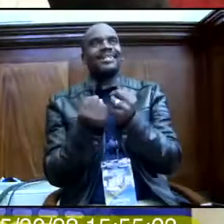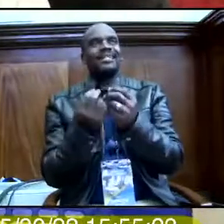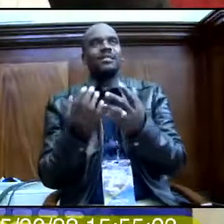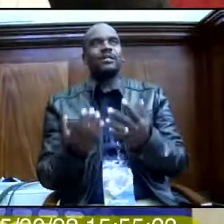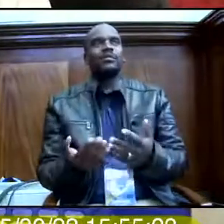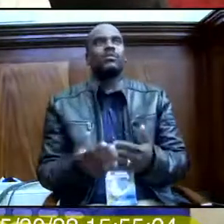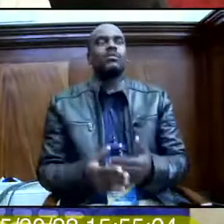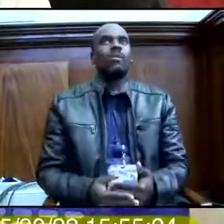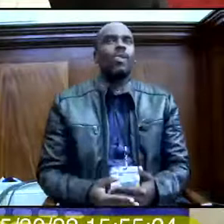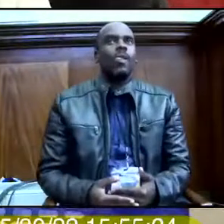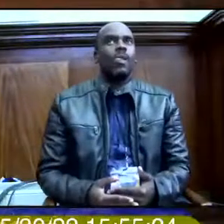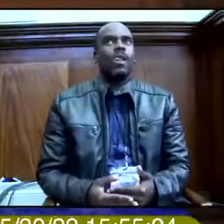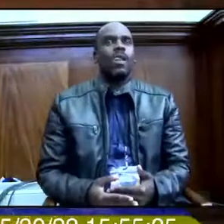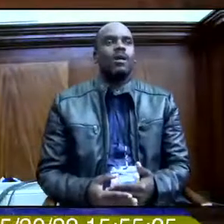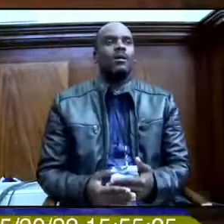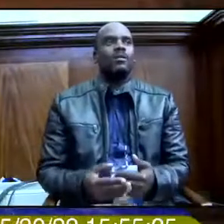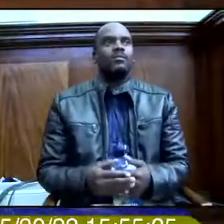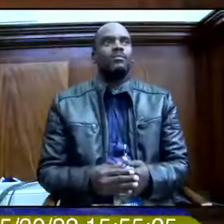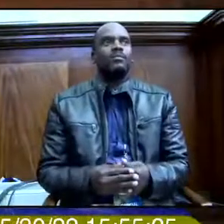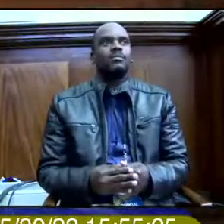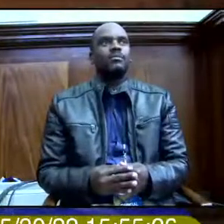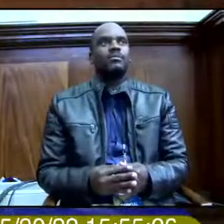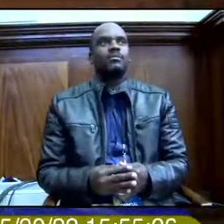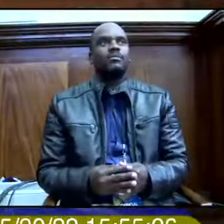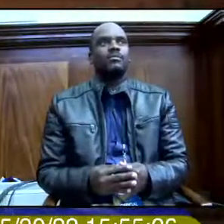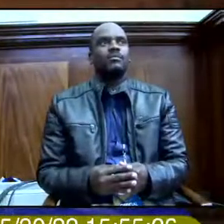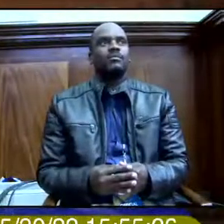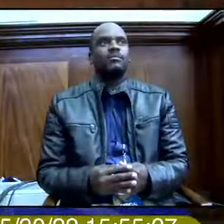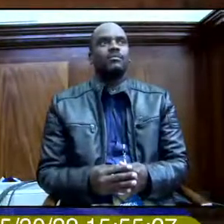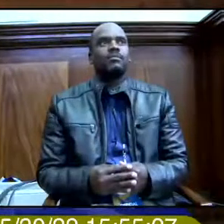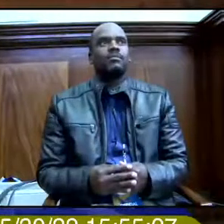unions not according to it